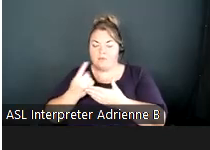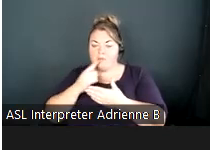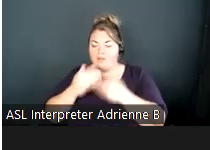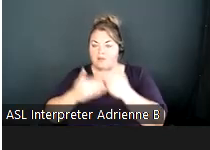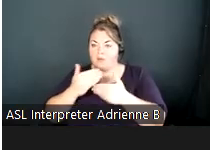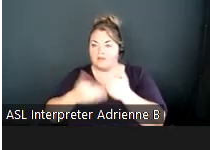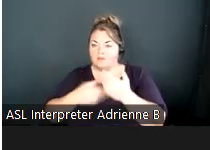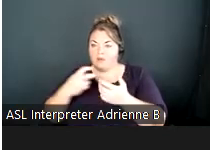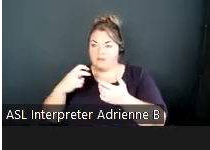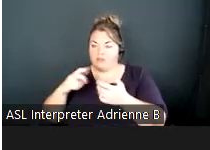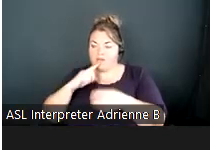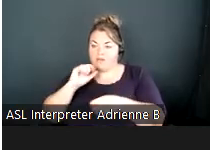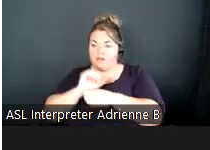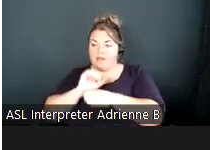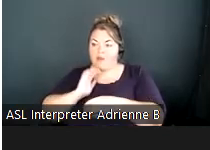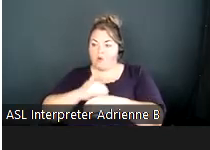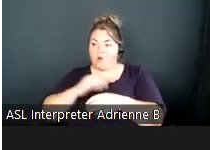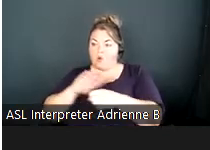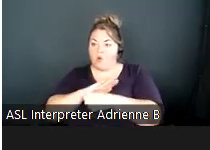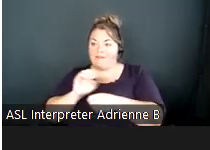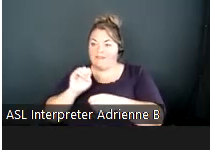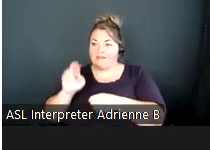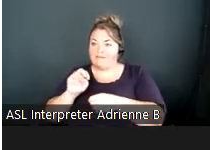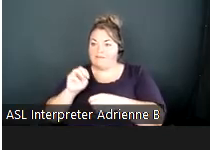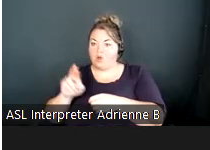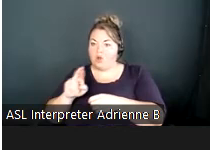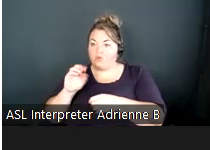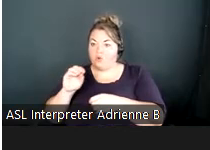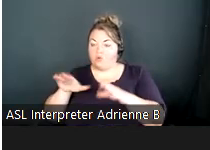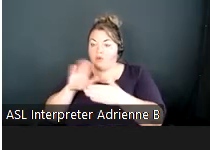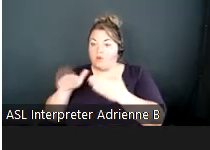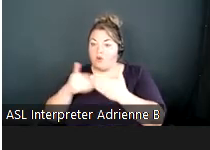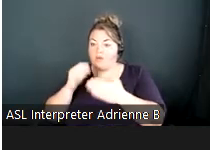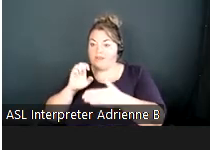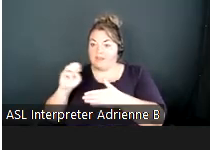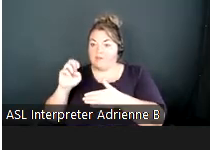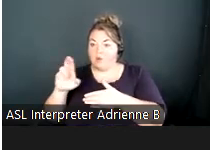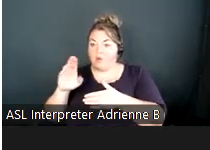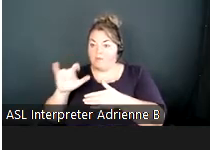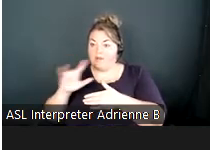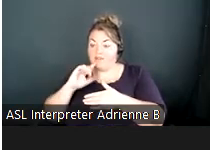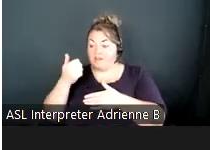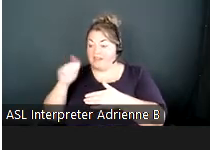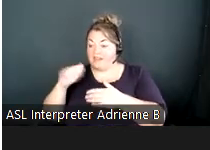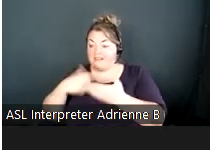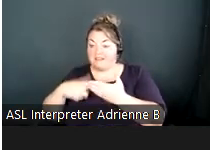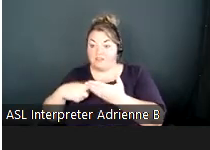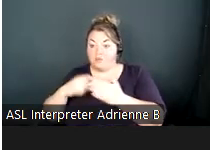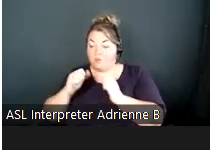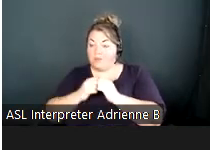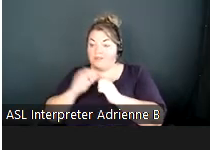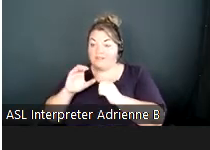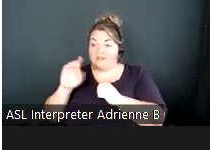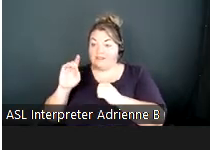transitioning actually our whole EMR, and so doing all of that EMR build. Has there been any discussion with